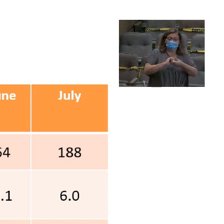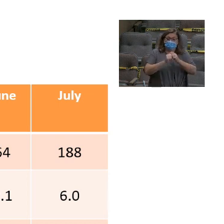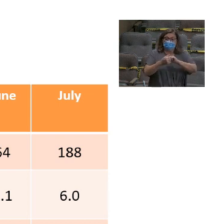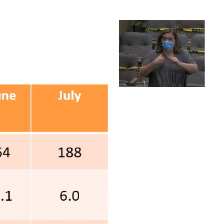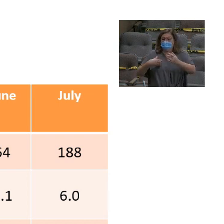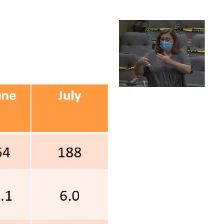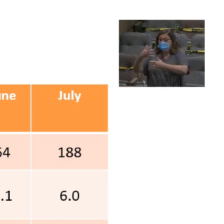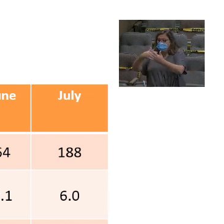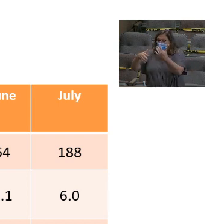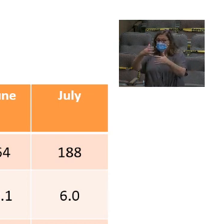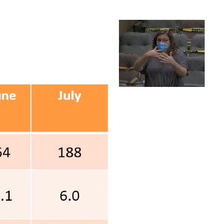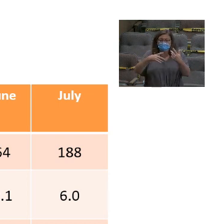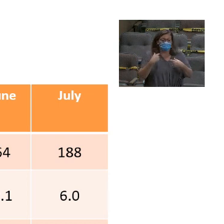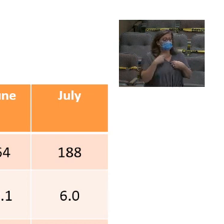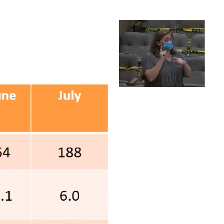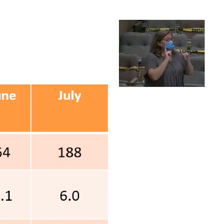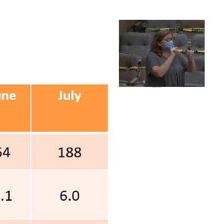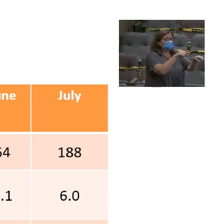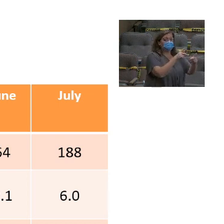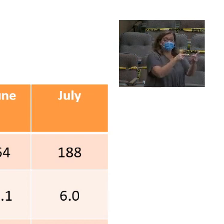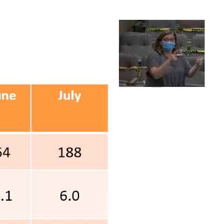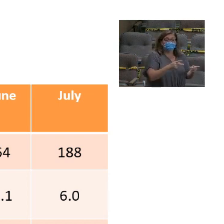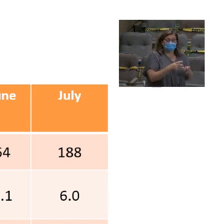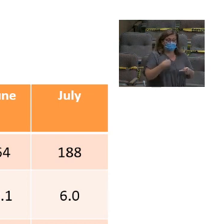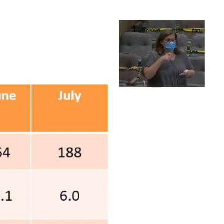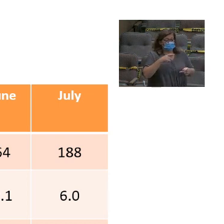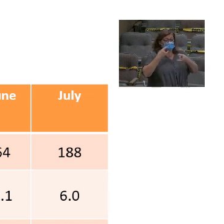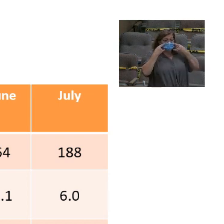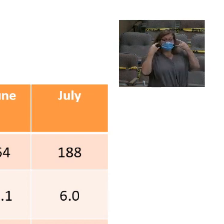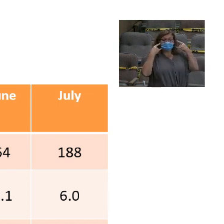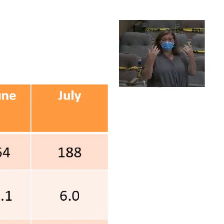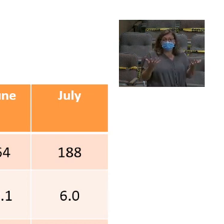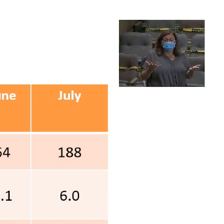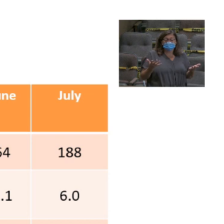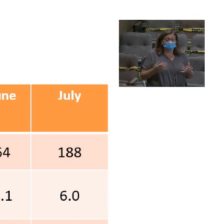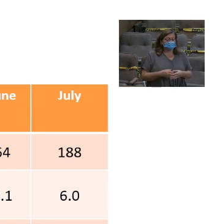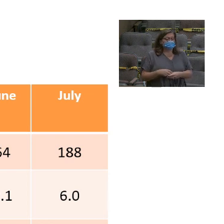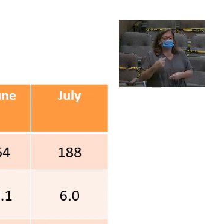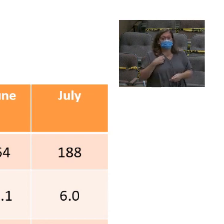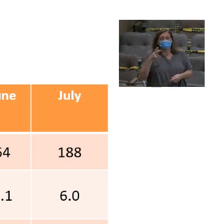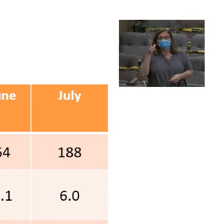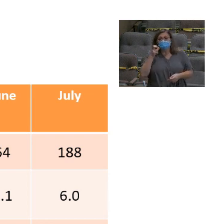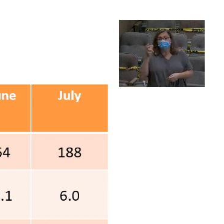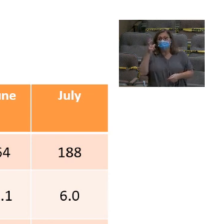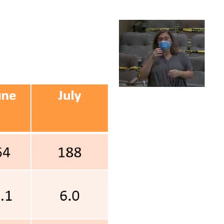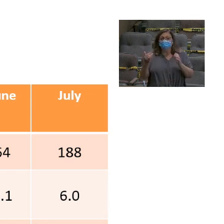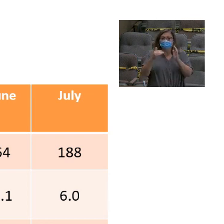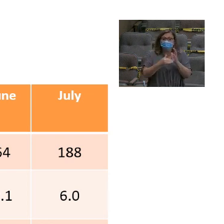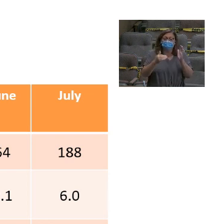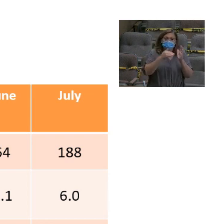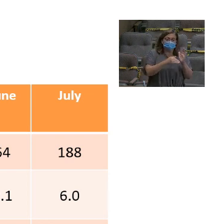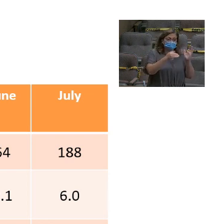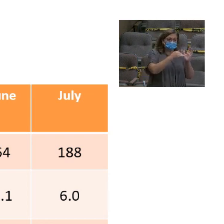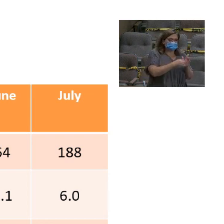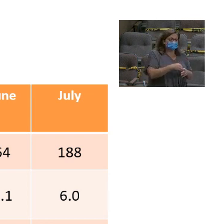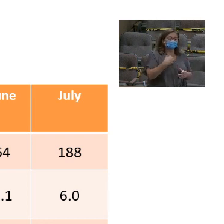interact, the places that we go, whether or not we wear a mask. And I've heard this again and again, and I want to address this.